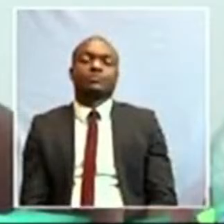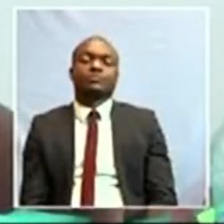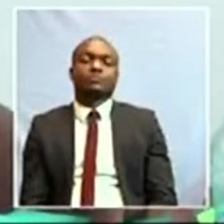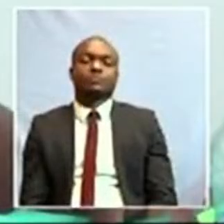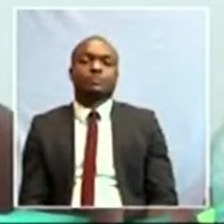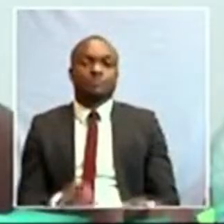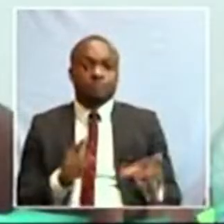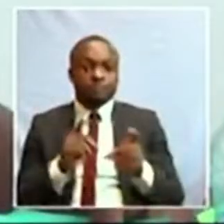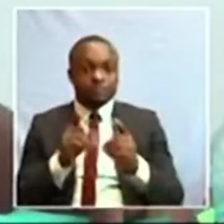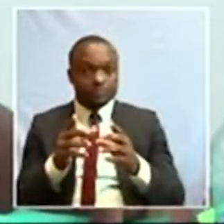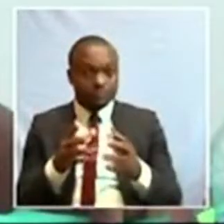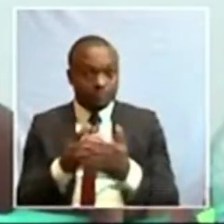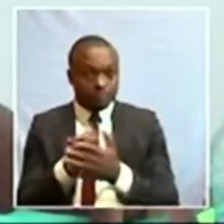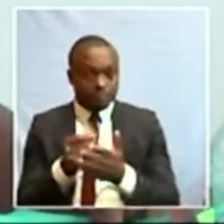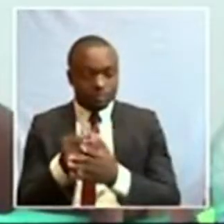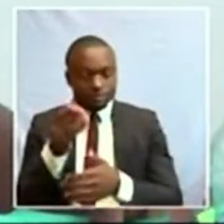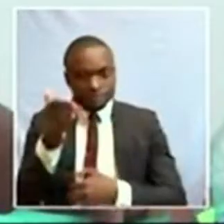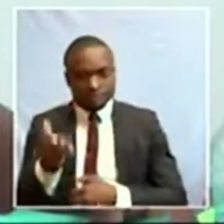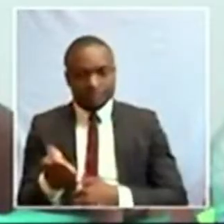Okay, Director of Finance.